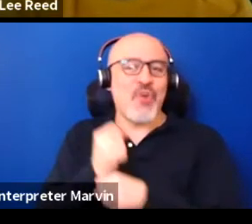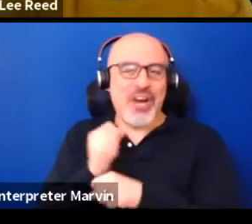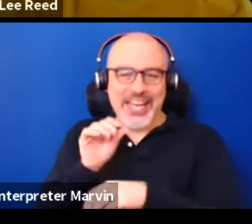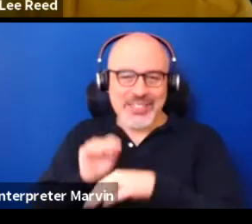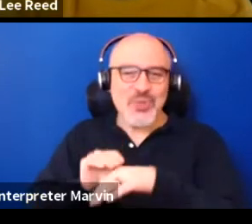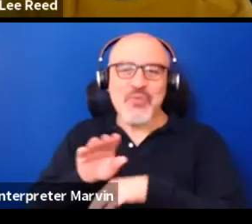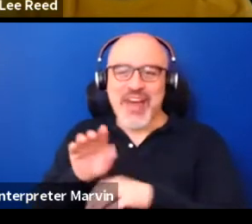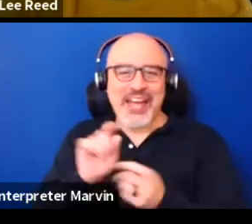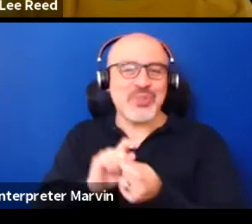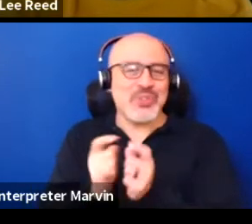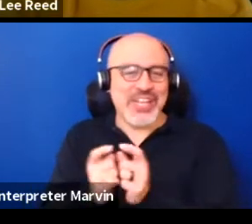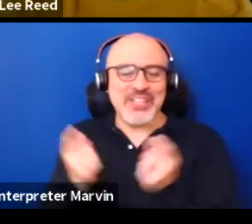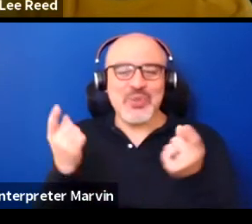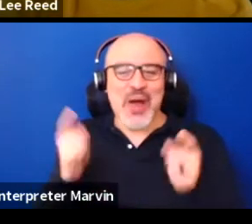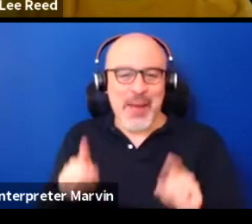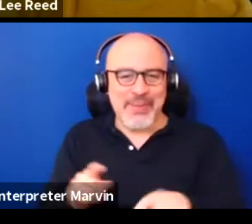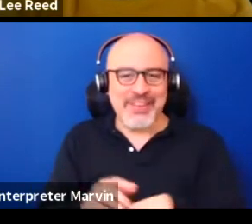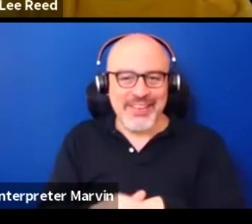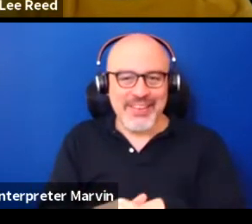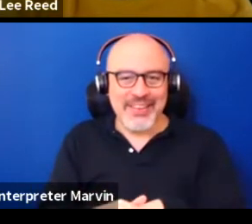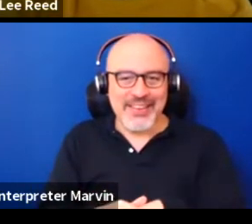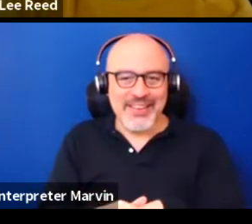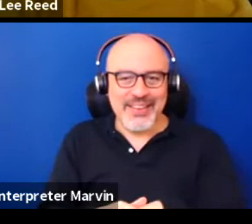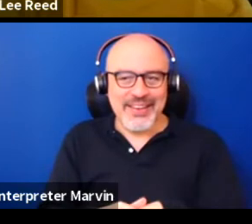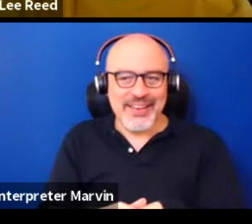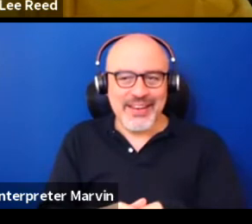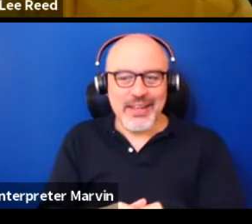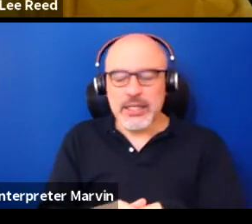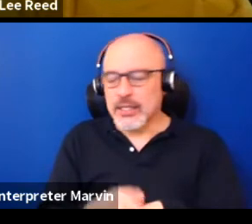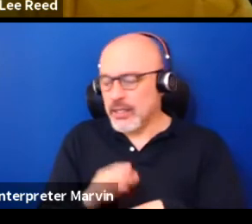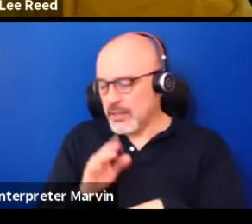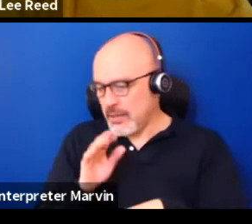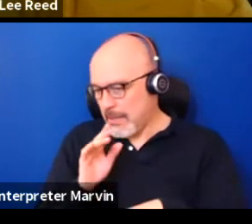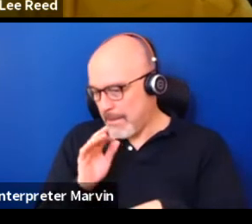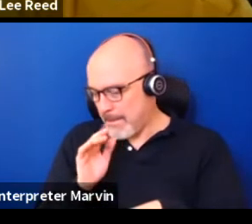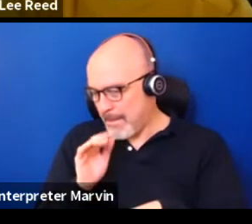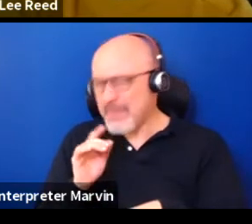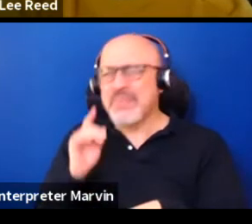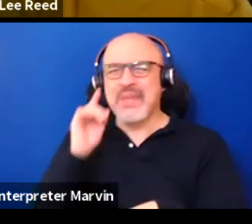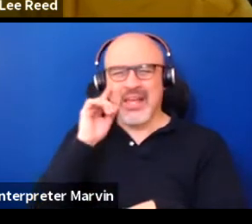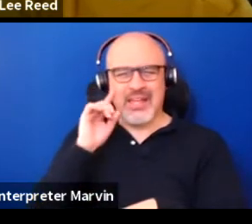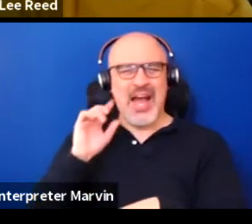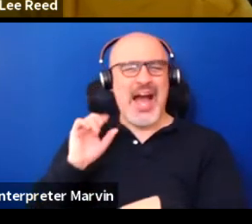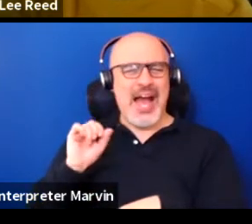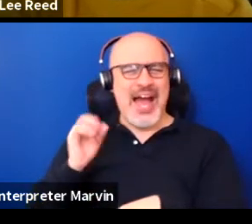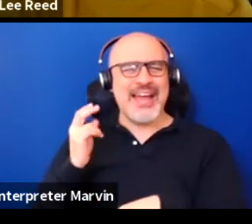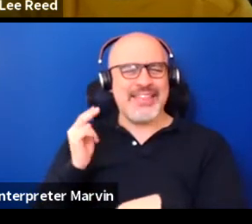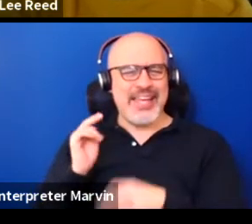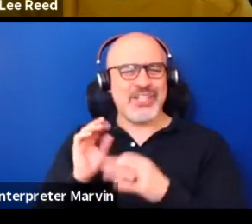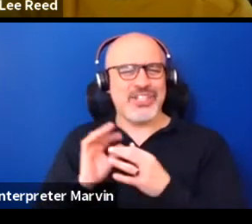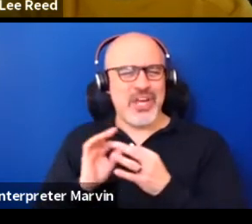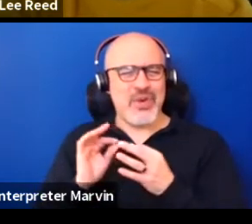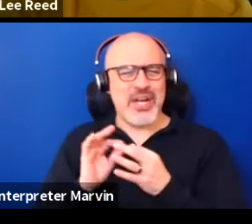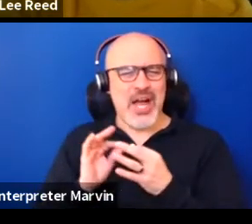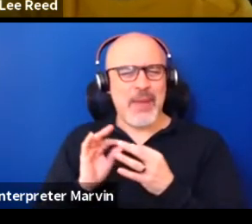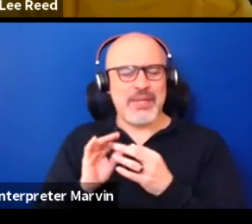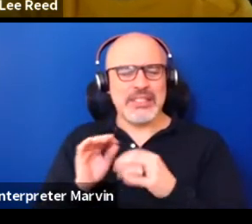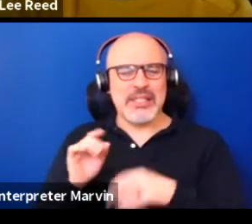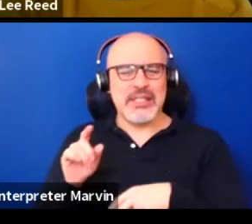And something that I wanted to say, I can't remember. I think Sharon was saying, we're talking about, you